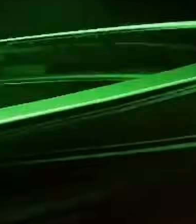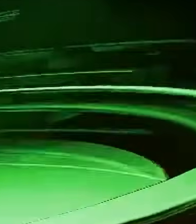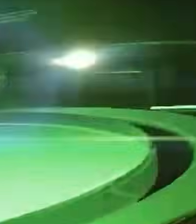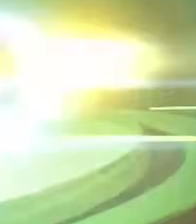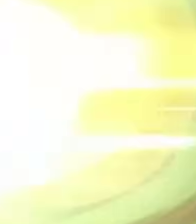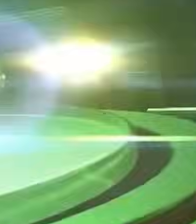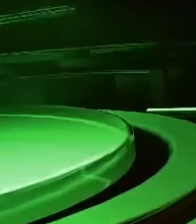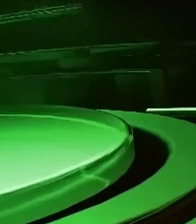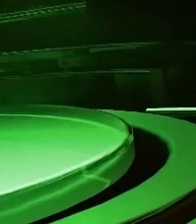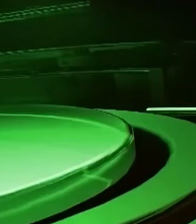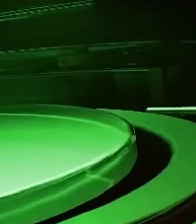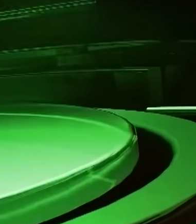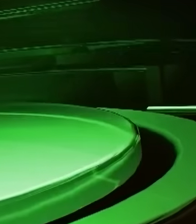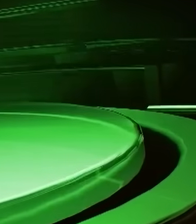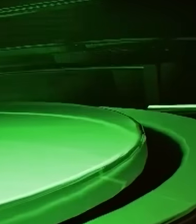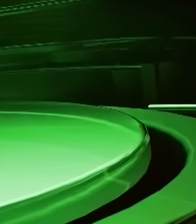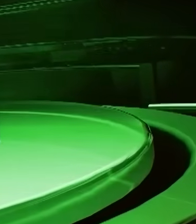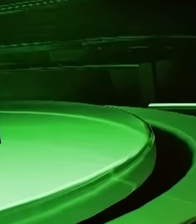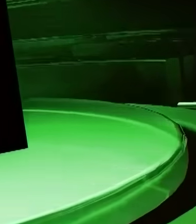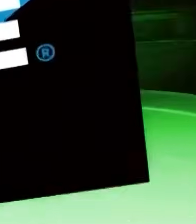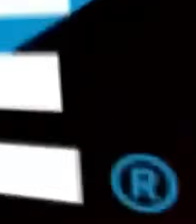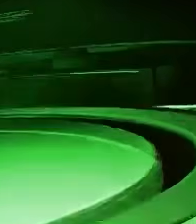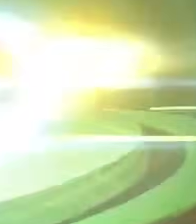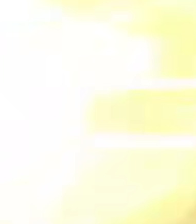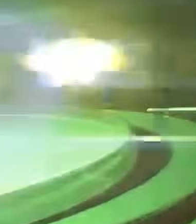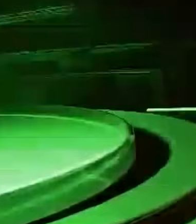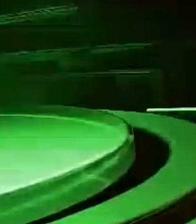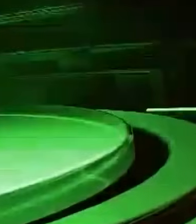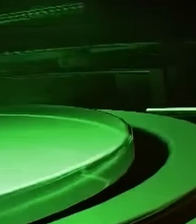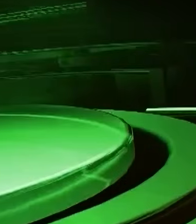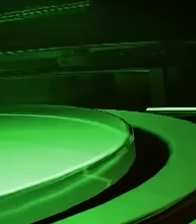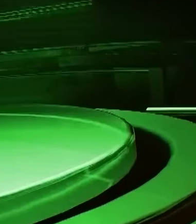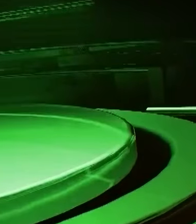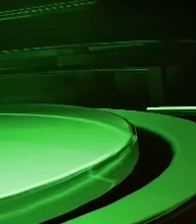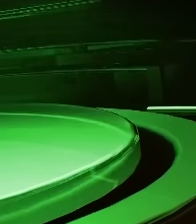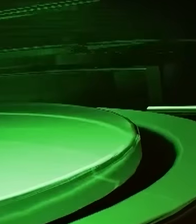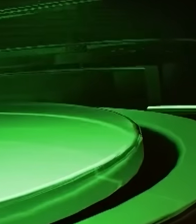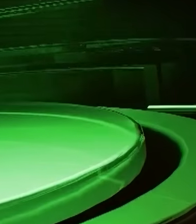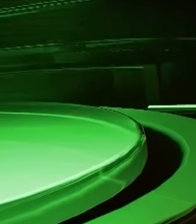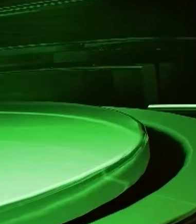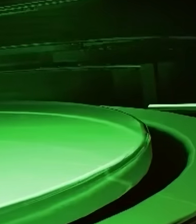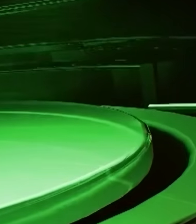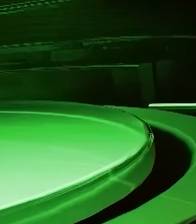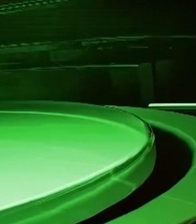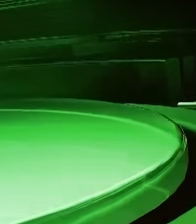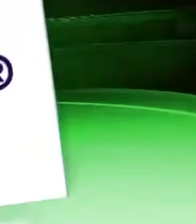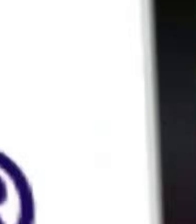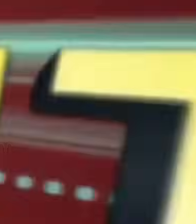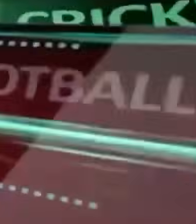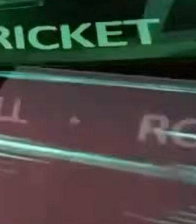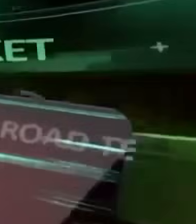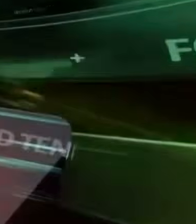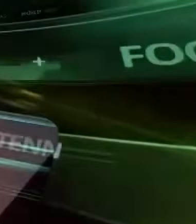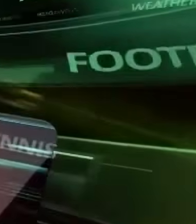to you by Power In, Pause is Power, and by Dasani. Live first, Dasani